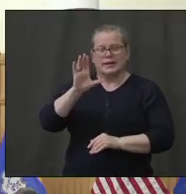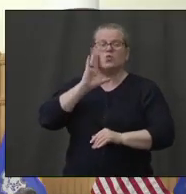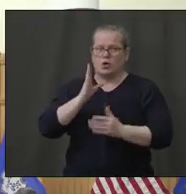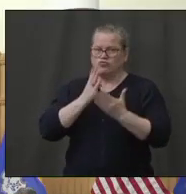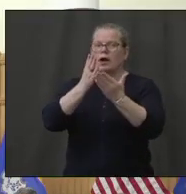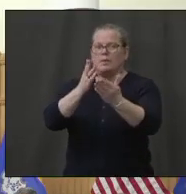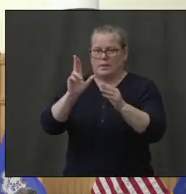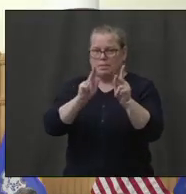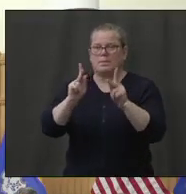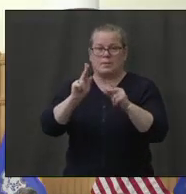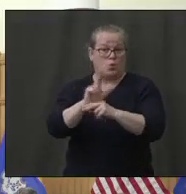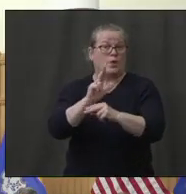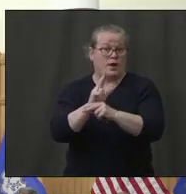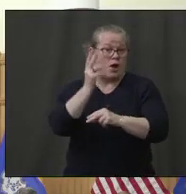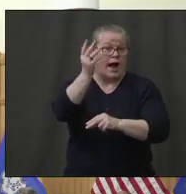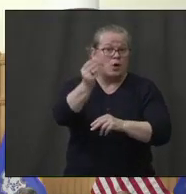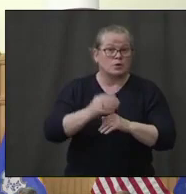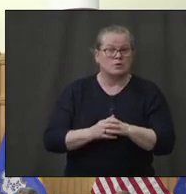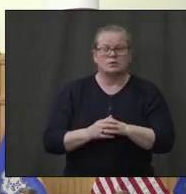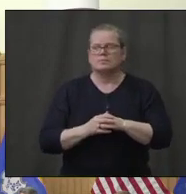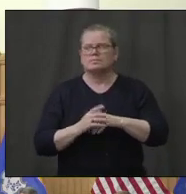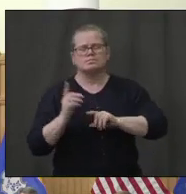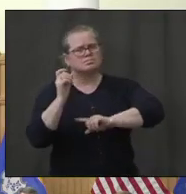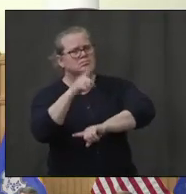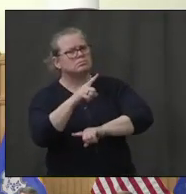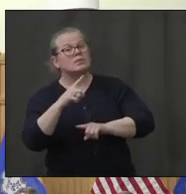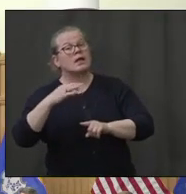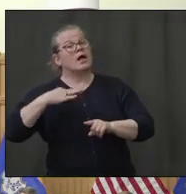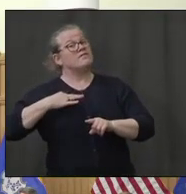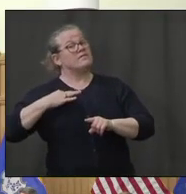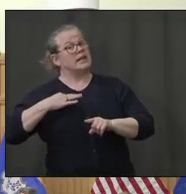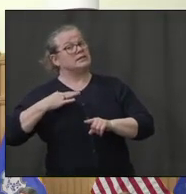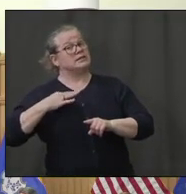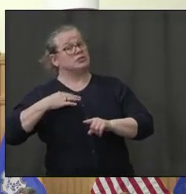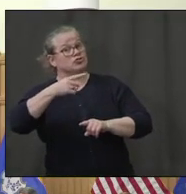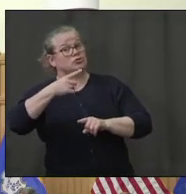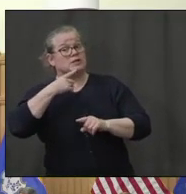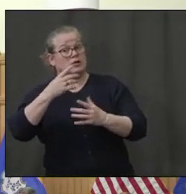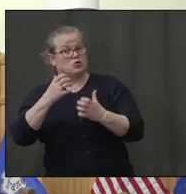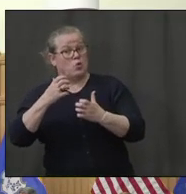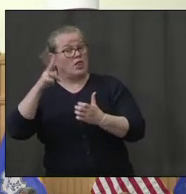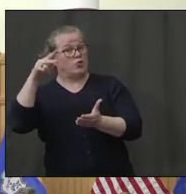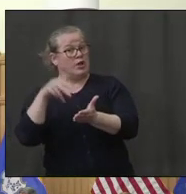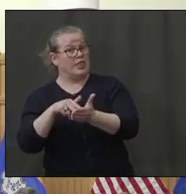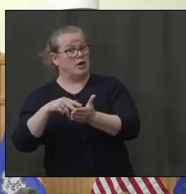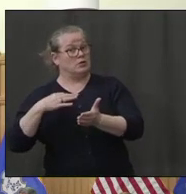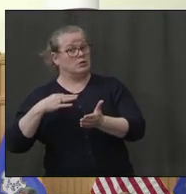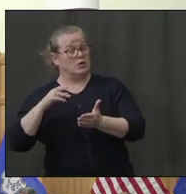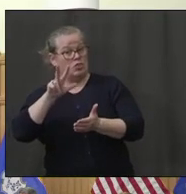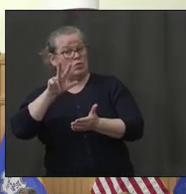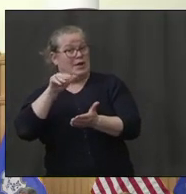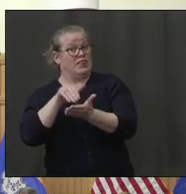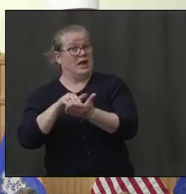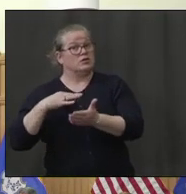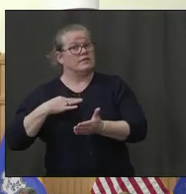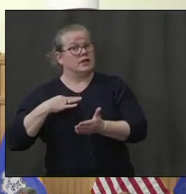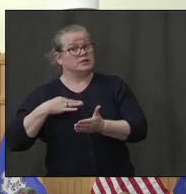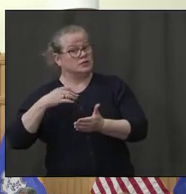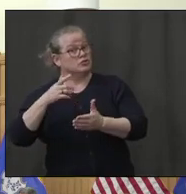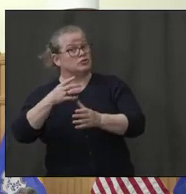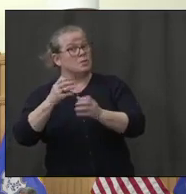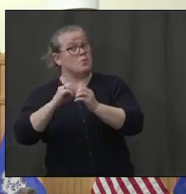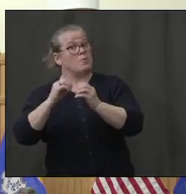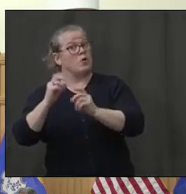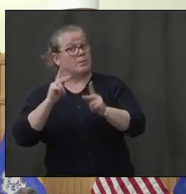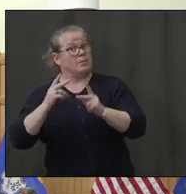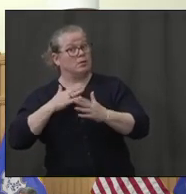Volunteers. You've said you've had like 3,000, you keep getting more and more. Do you need more? We keep seeing more, maybe a different non-medical? Yeah,